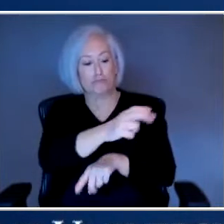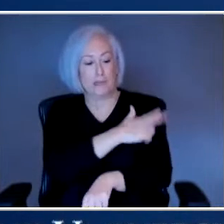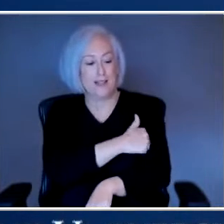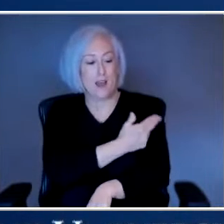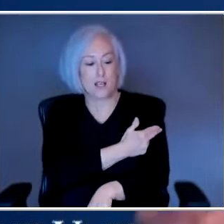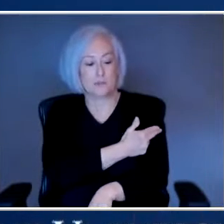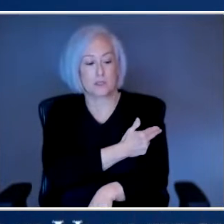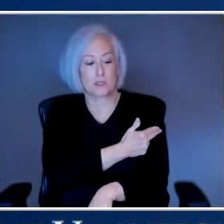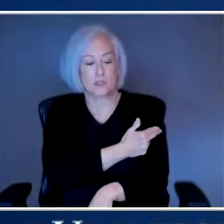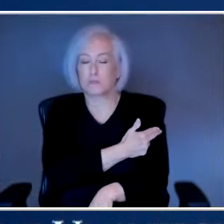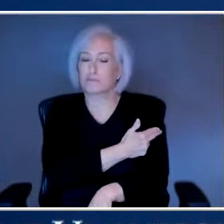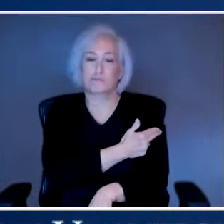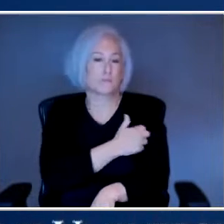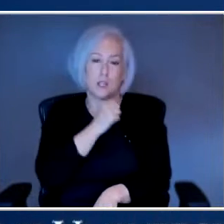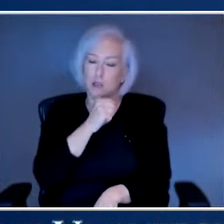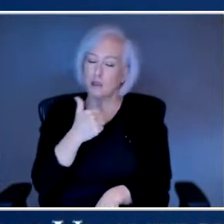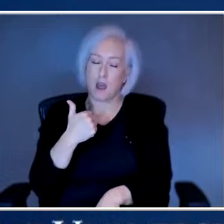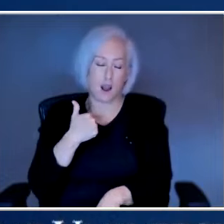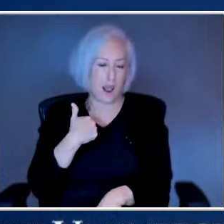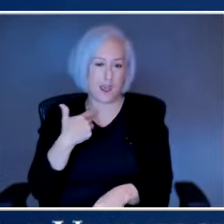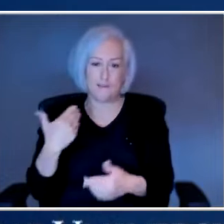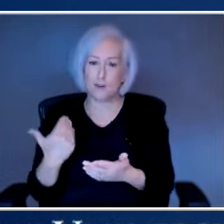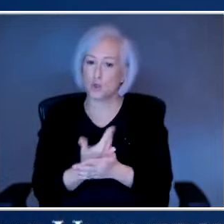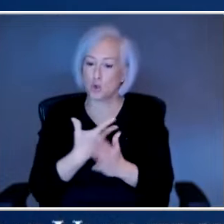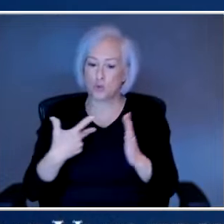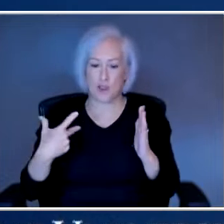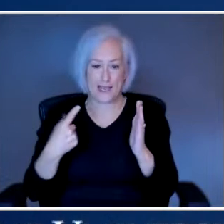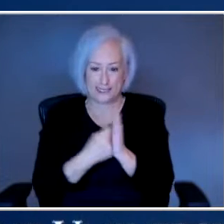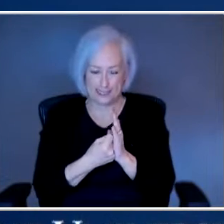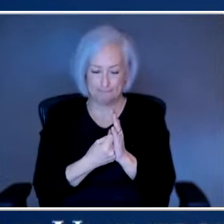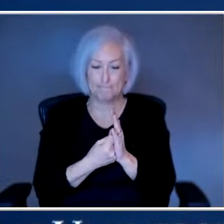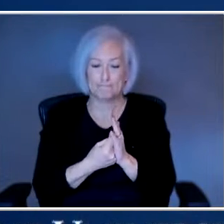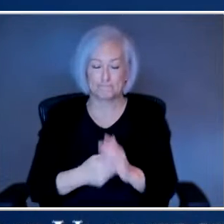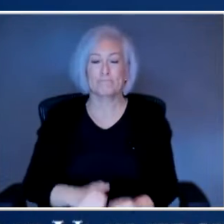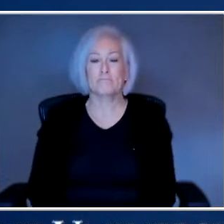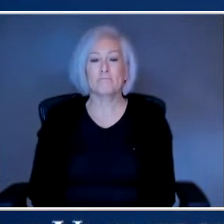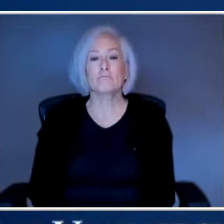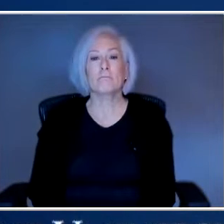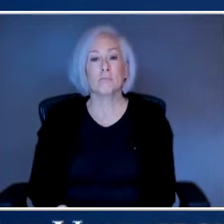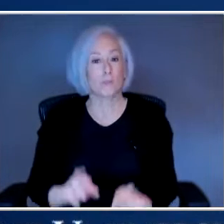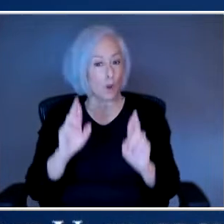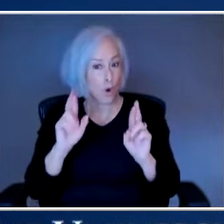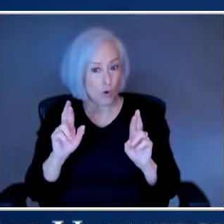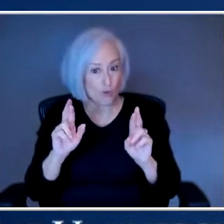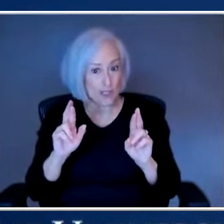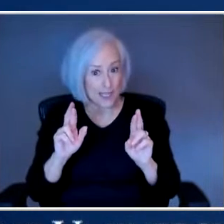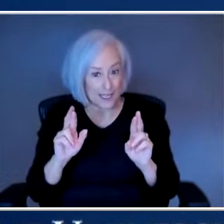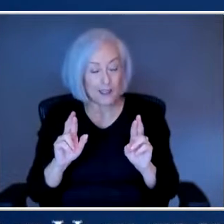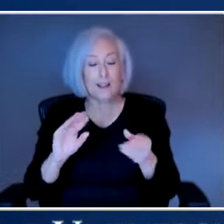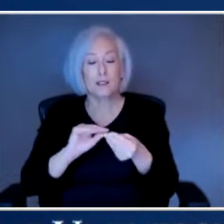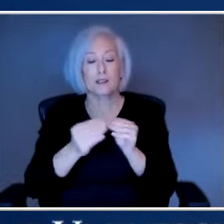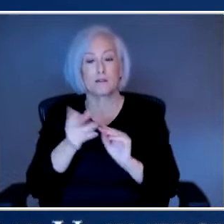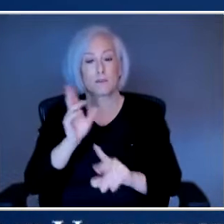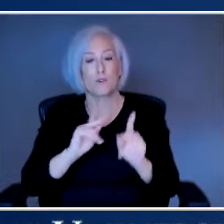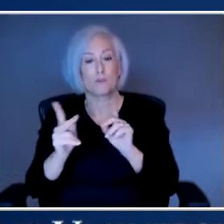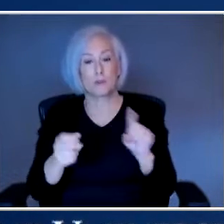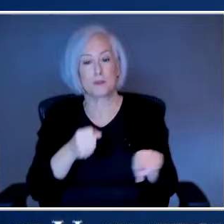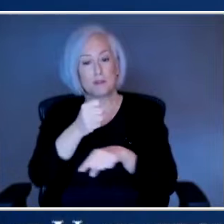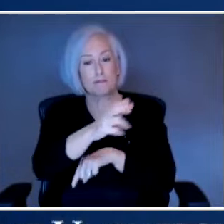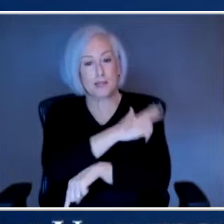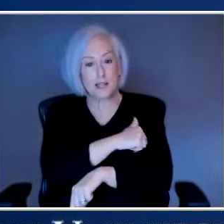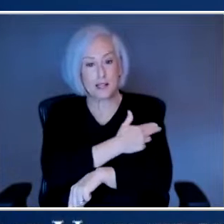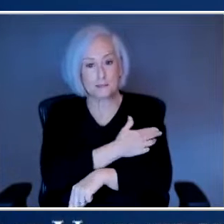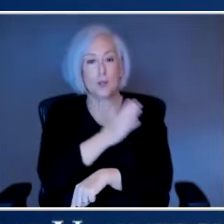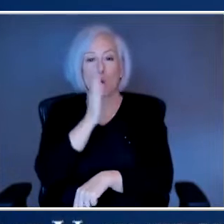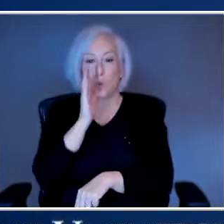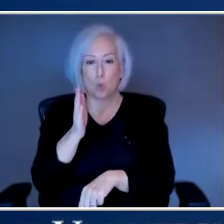that helps. Hopefully, we will have improvements then in hospitalization rates when people are up to date. And we would say that about 4%